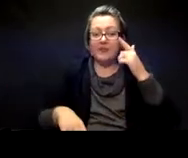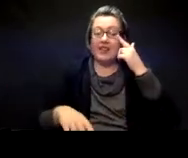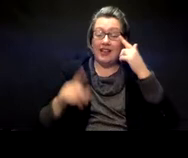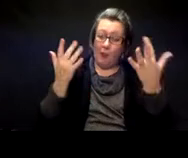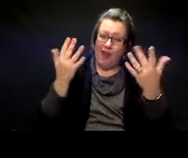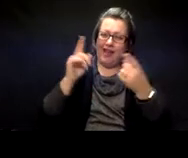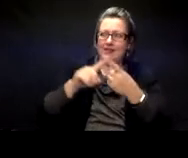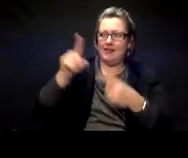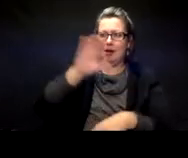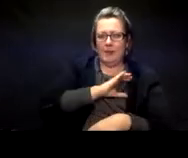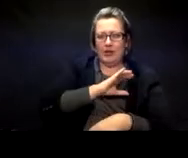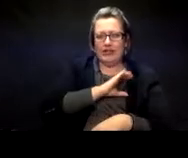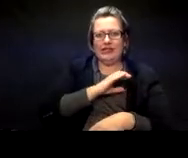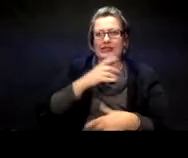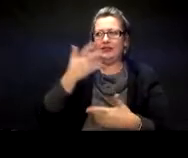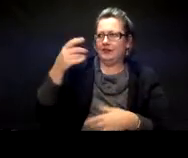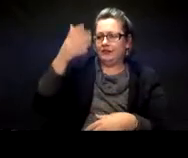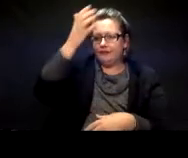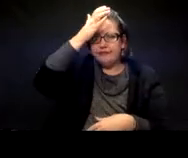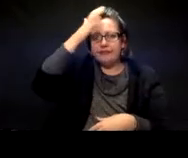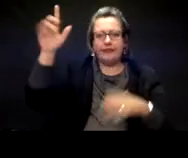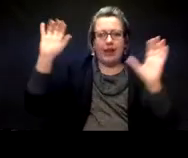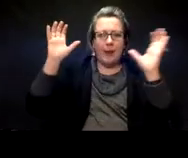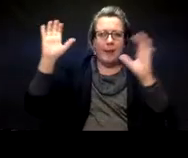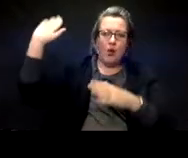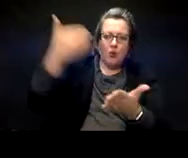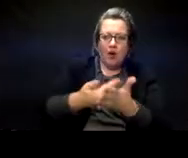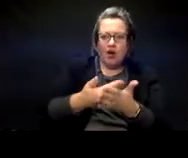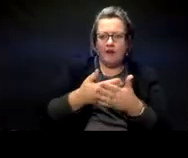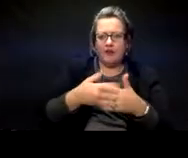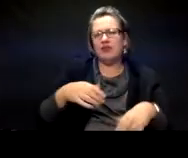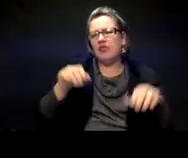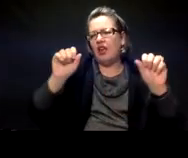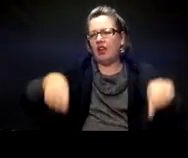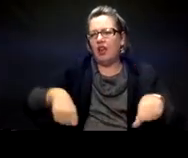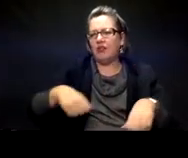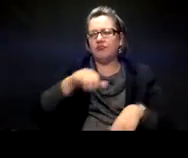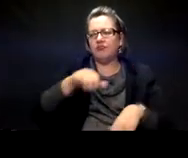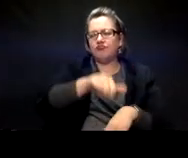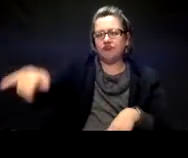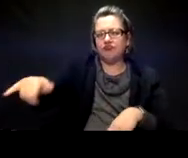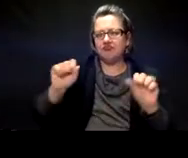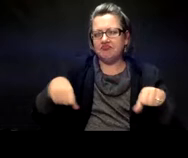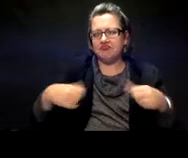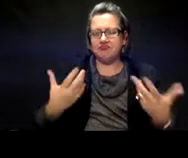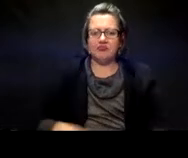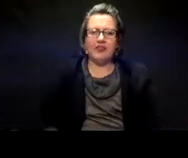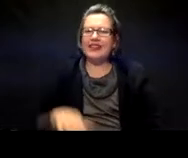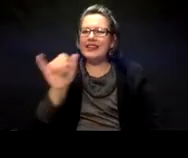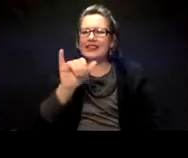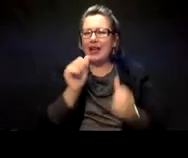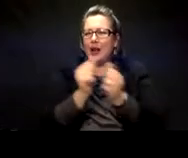And of course, they have to know not to take the receiver off of the TTY device, but to wait until